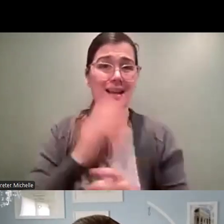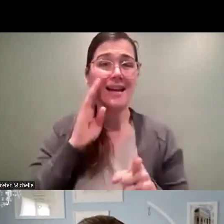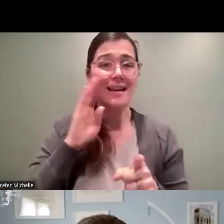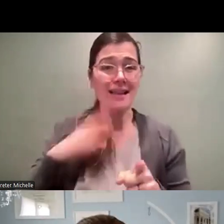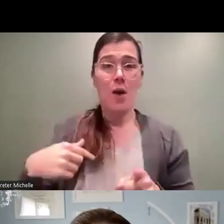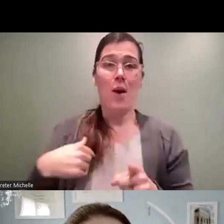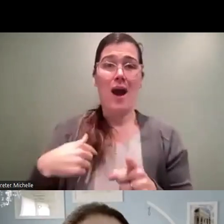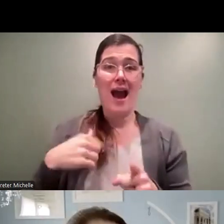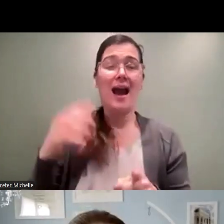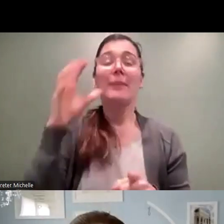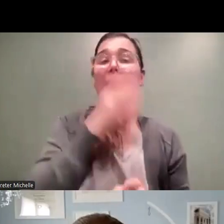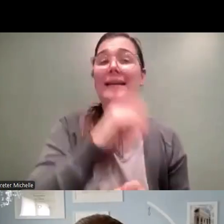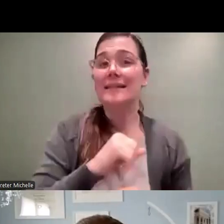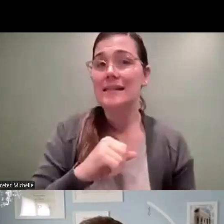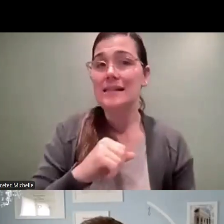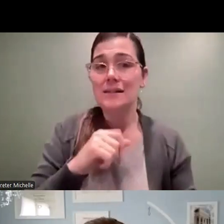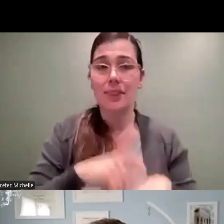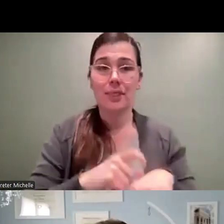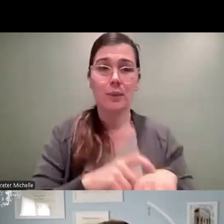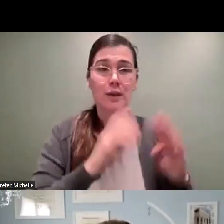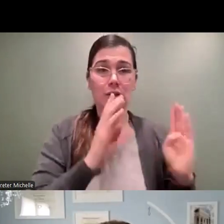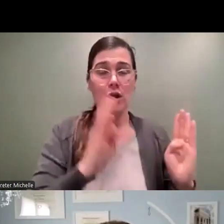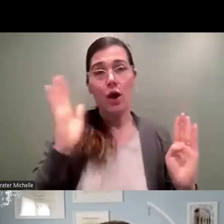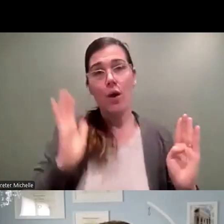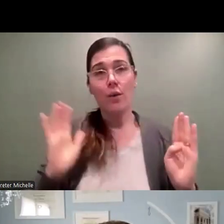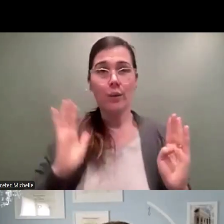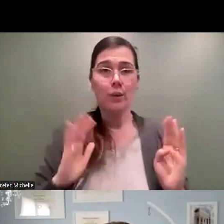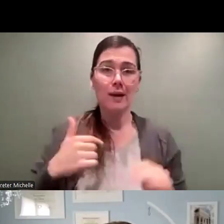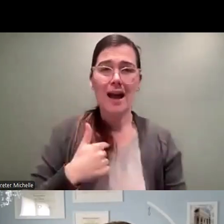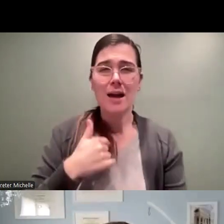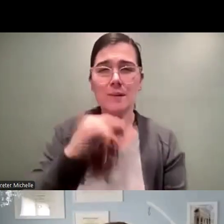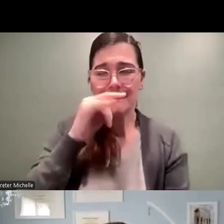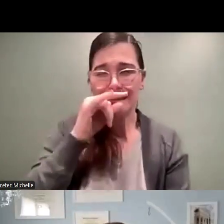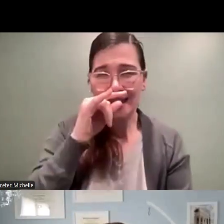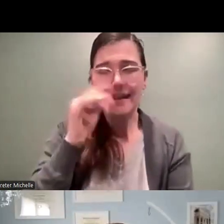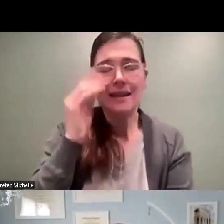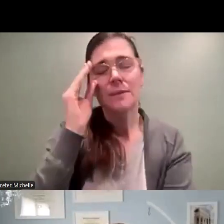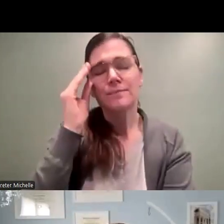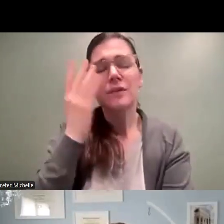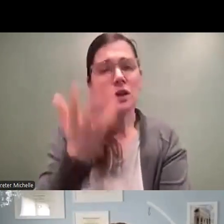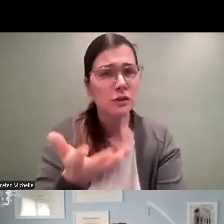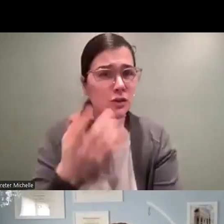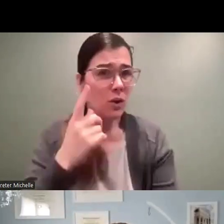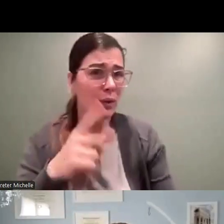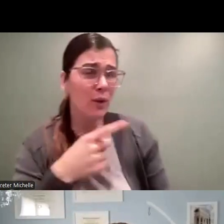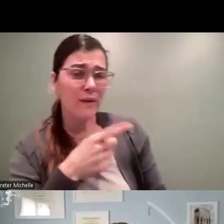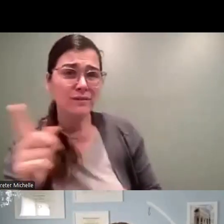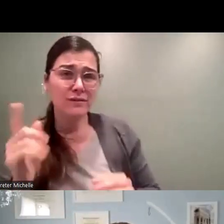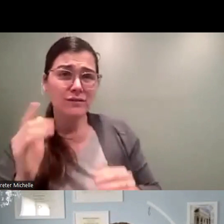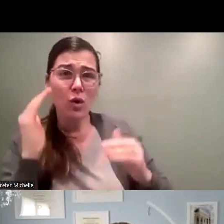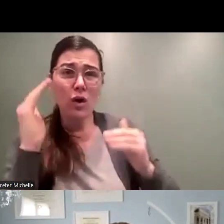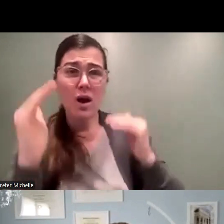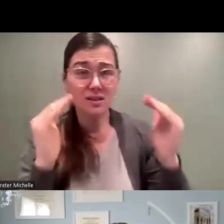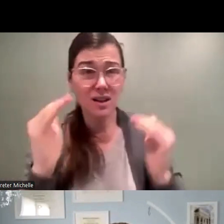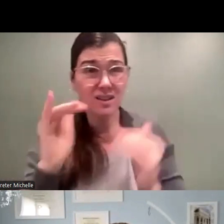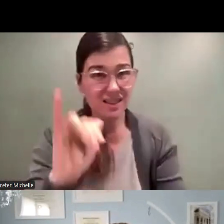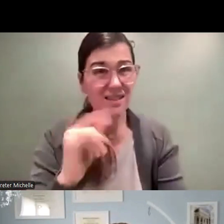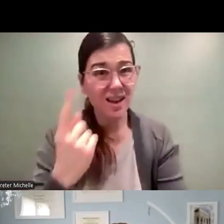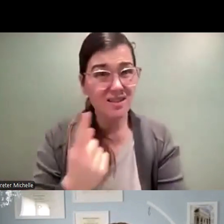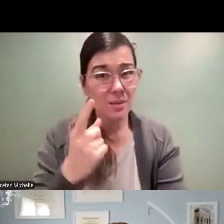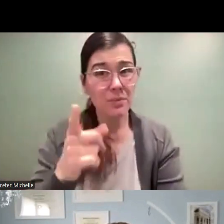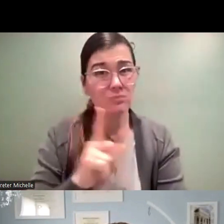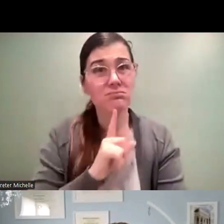that window when I was a kid. So with that, for adults, is this something that you really would